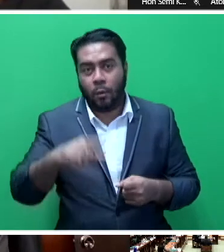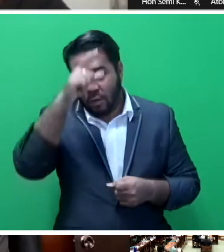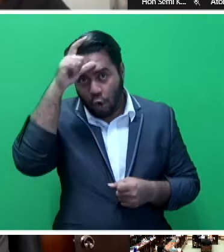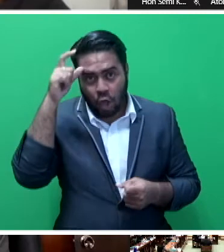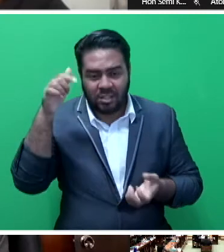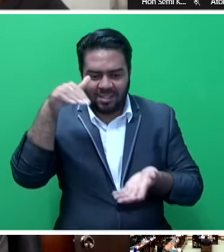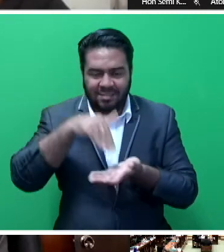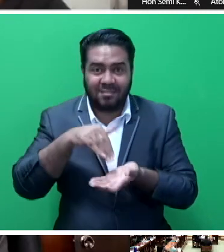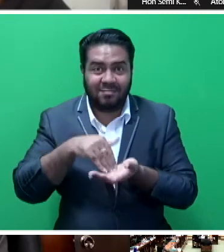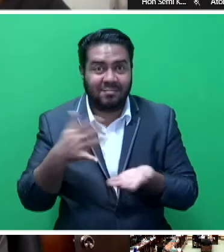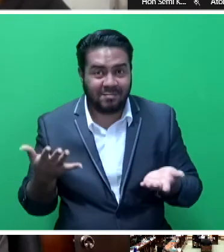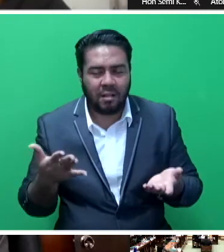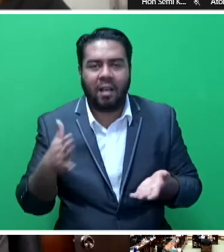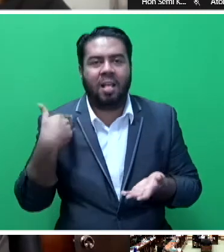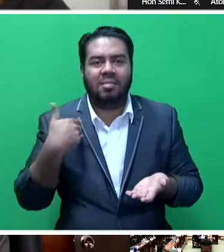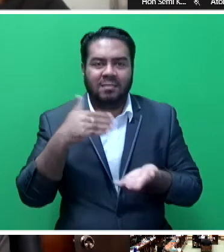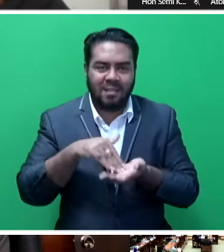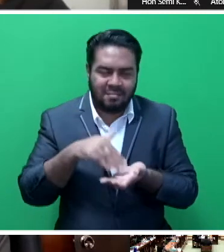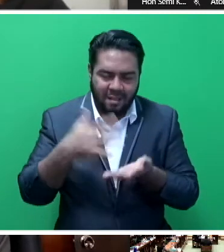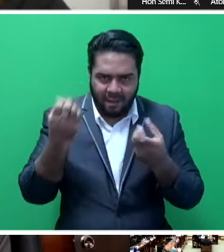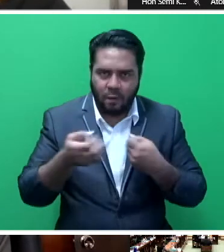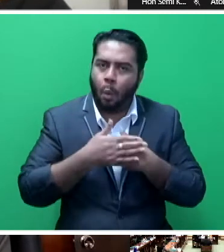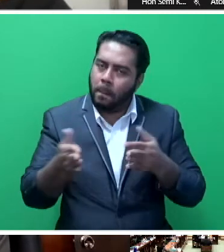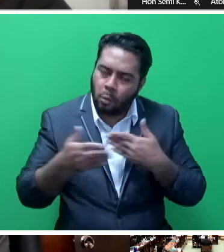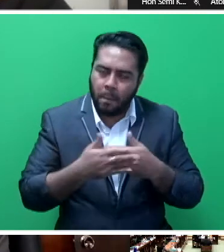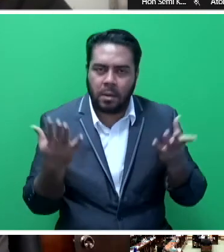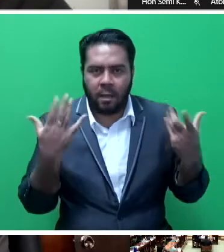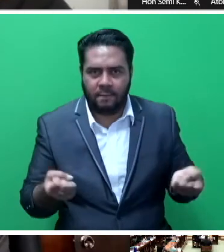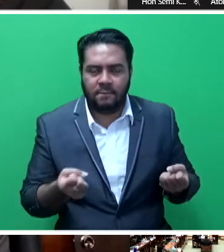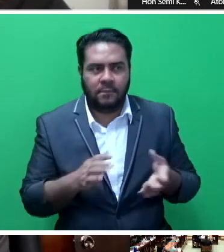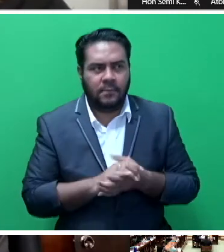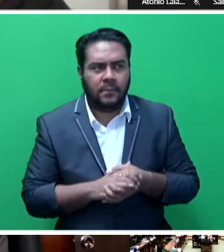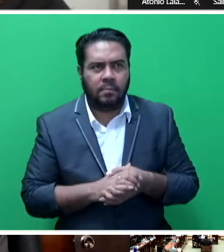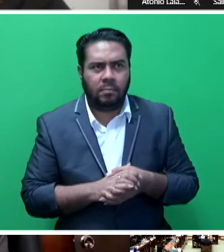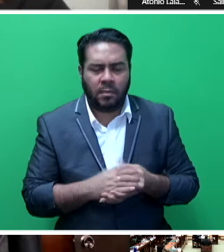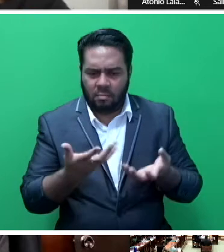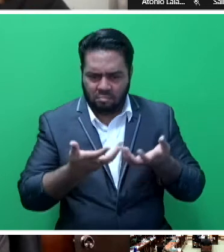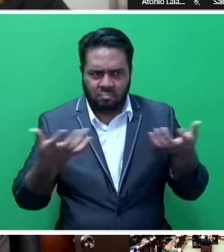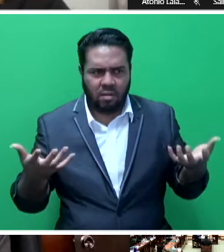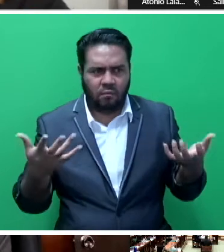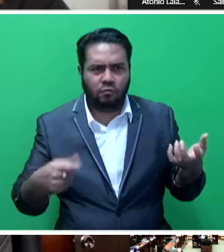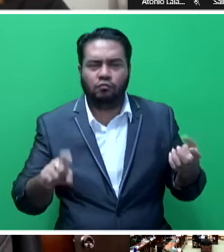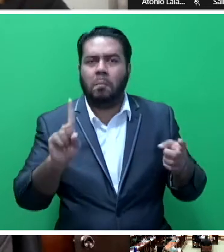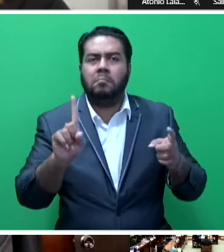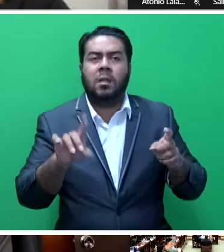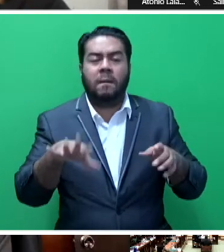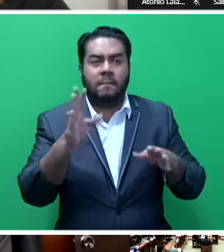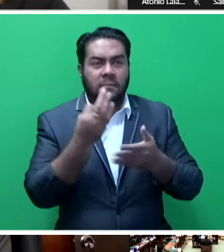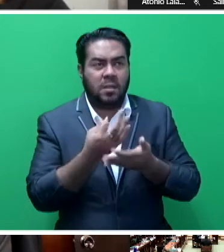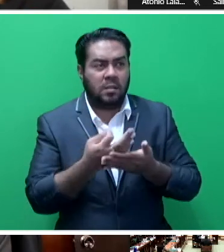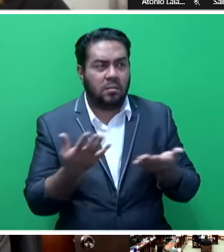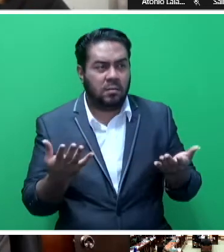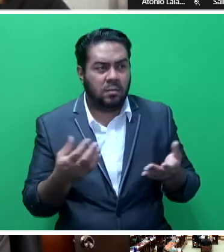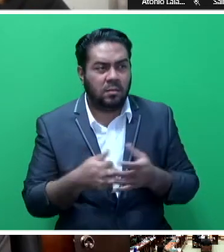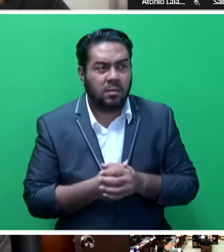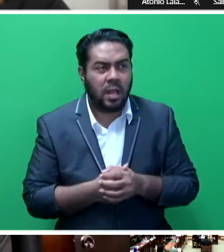centers within our communities have remained open, apart from those facilities that have been sequestrated. As